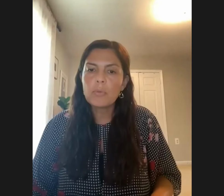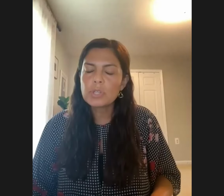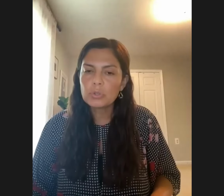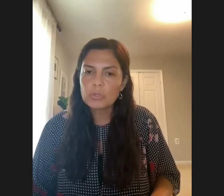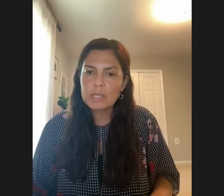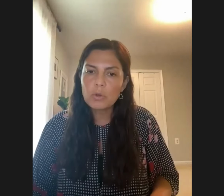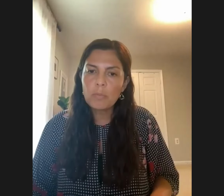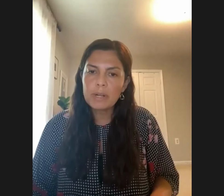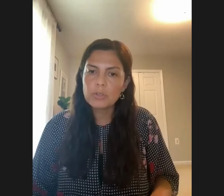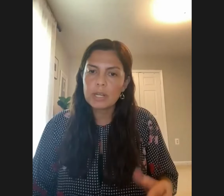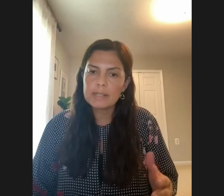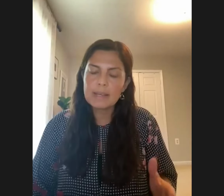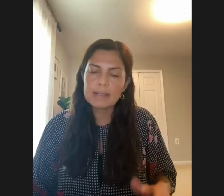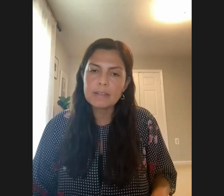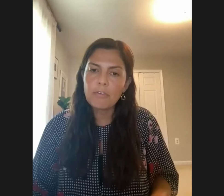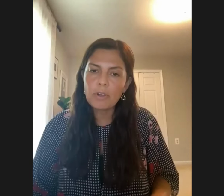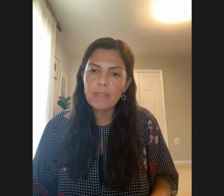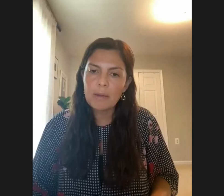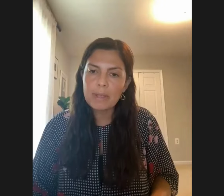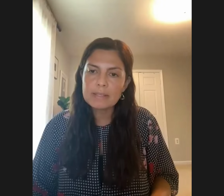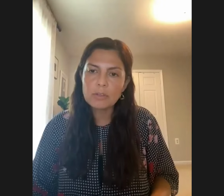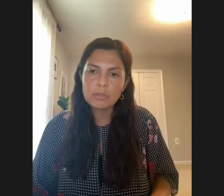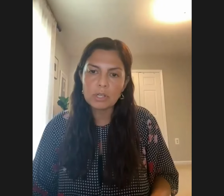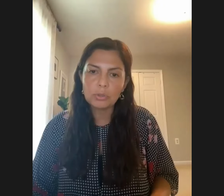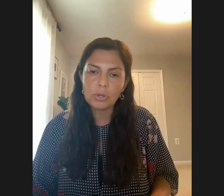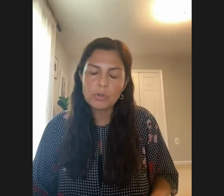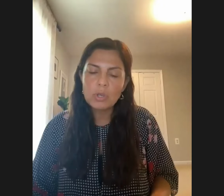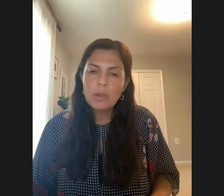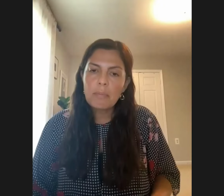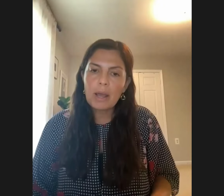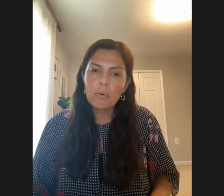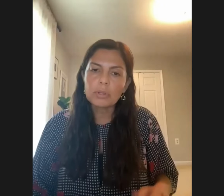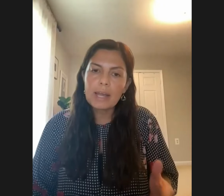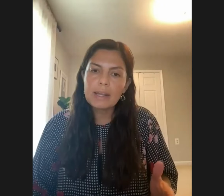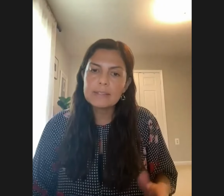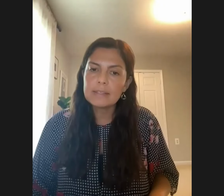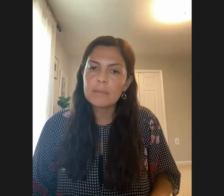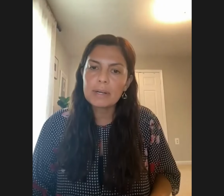And how we can make this